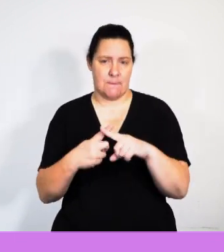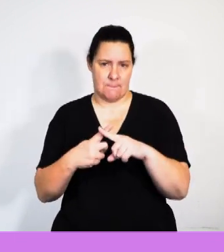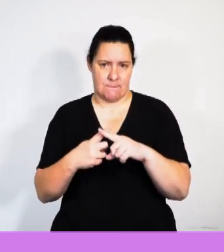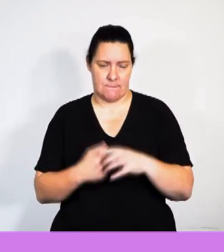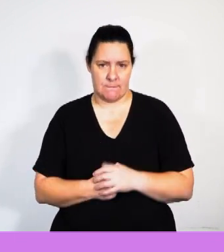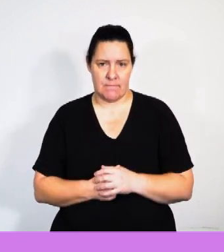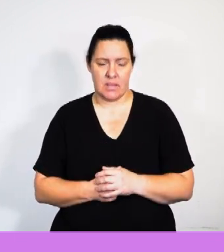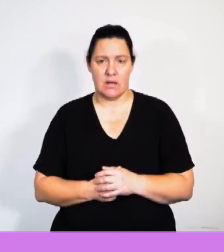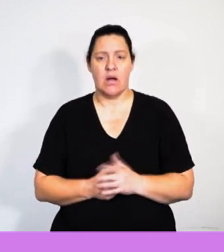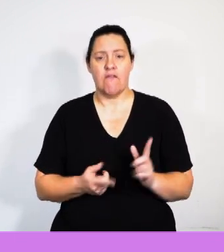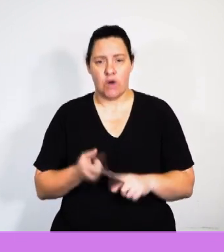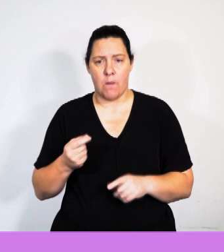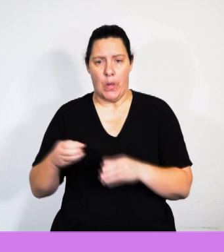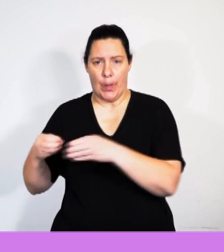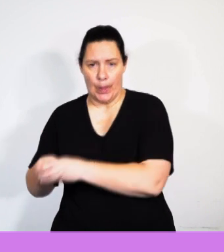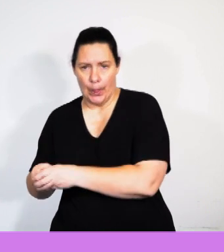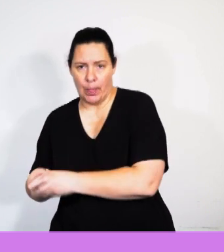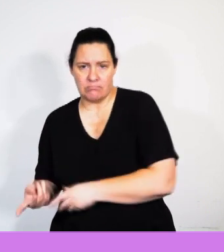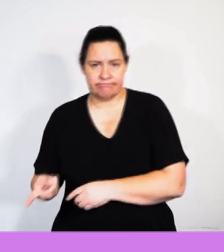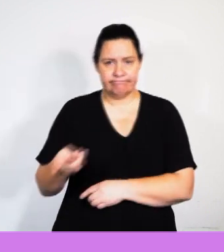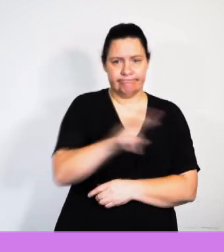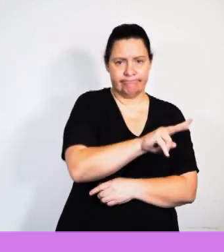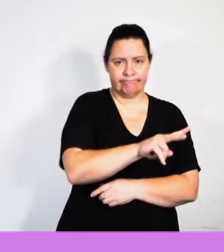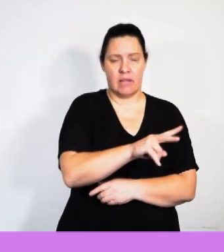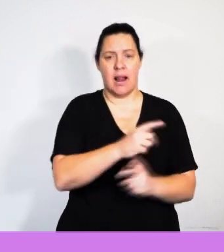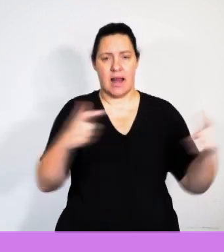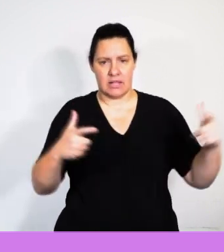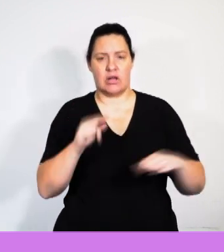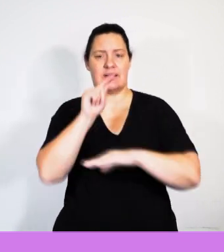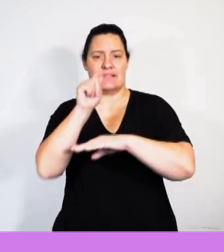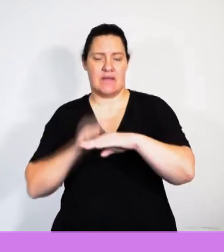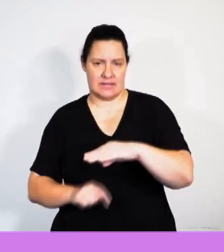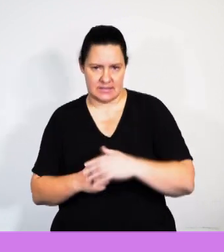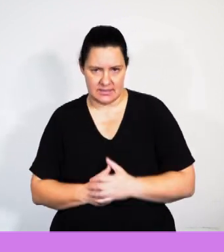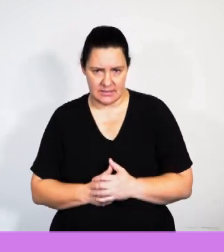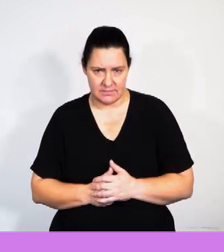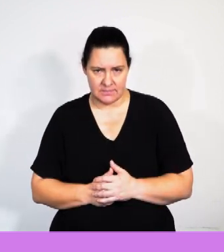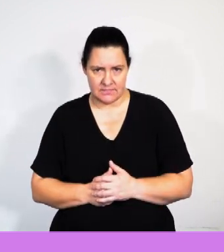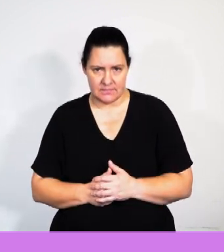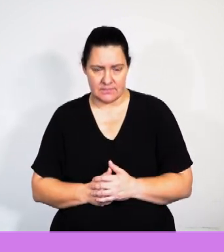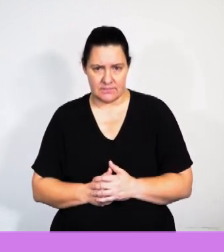multiplying. Convert from smaller unit to a larger unit by dividing.